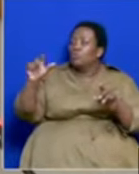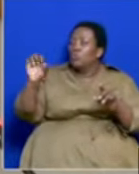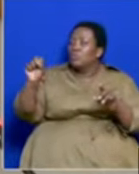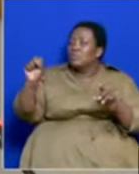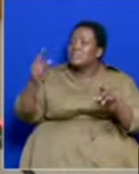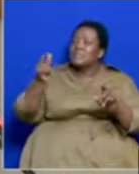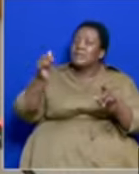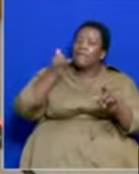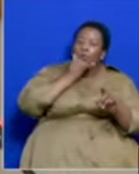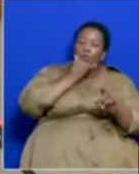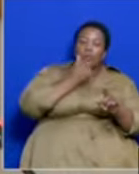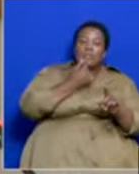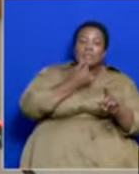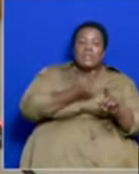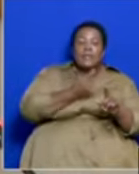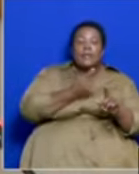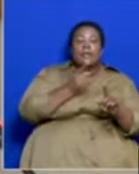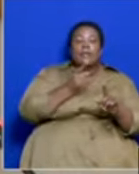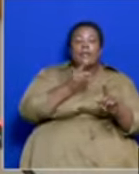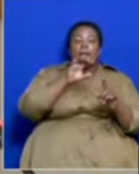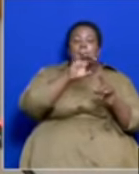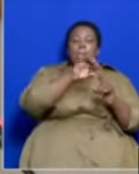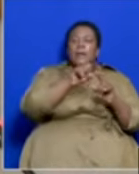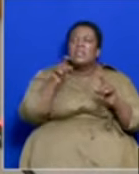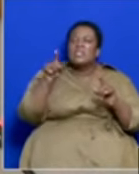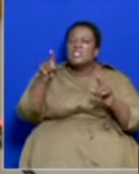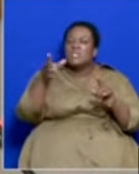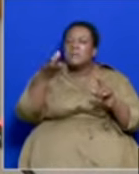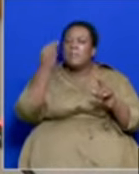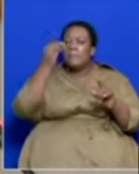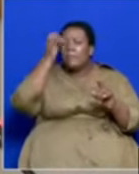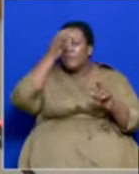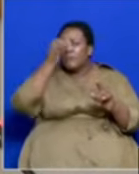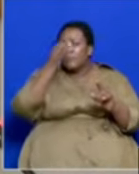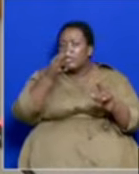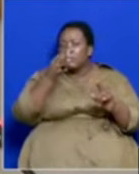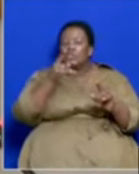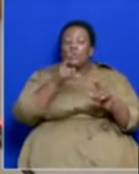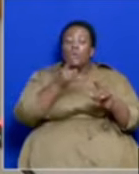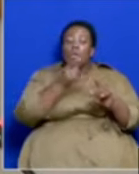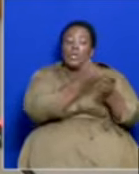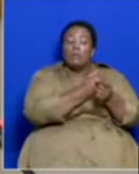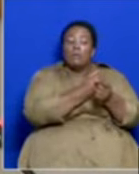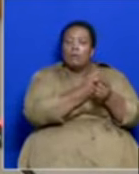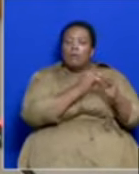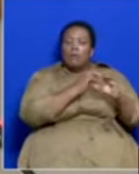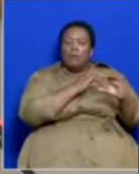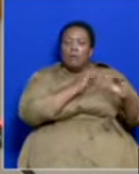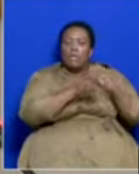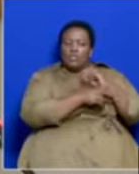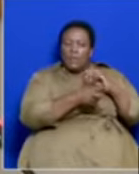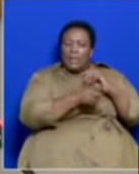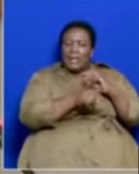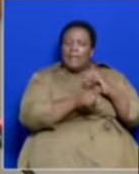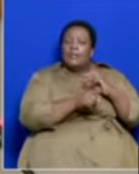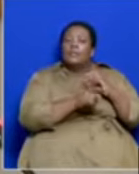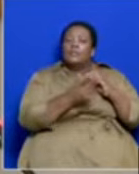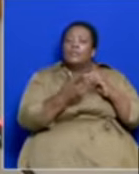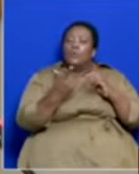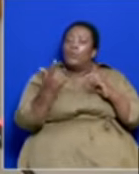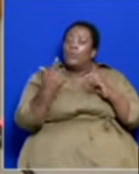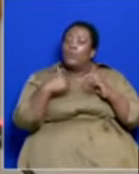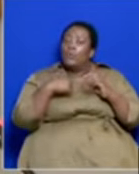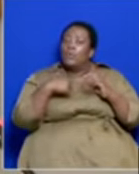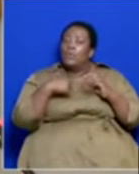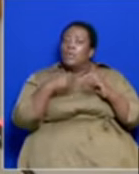stolen load that was in Patfontein, and that she had informed our supervisor and that we must proceed to Patfontein. When we